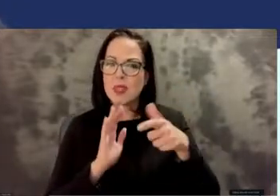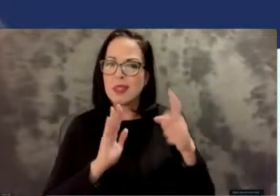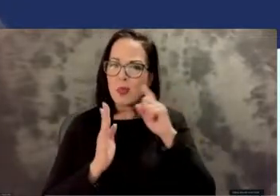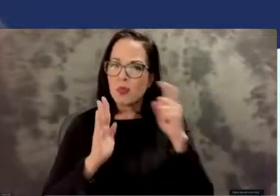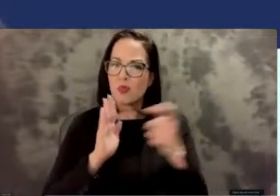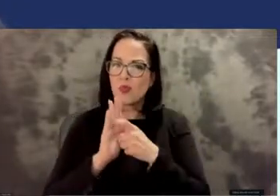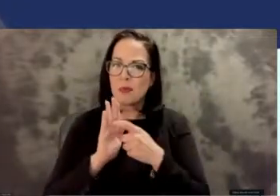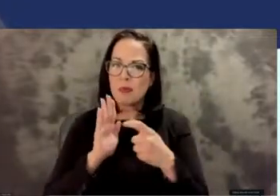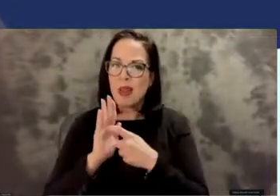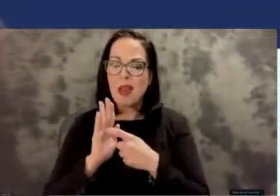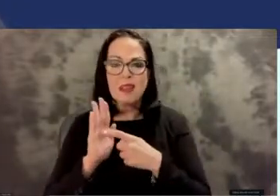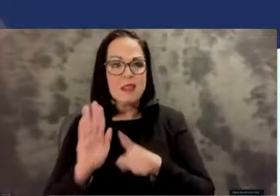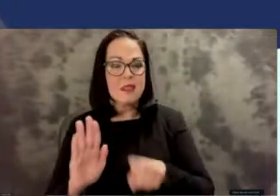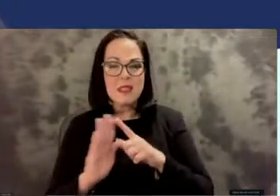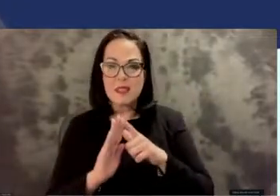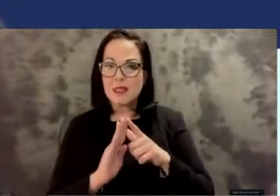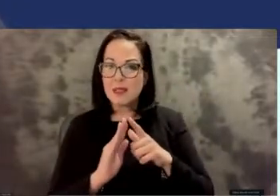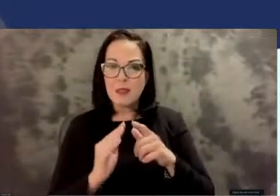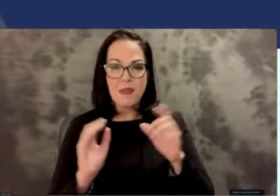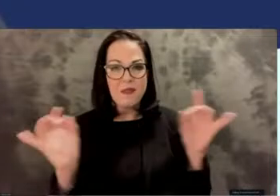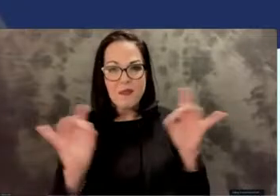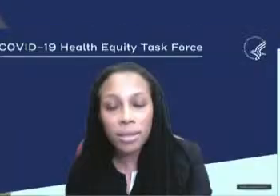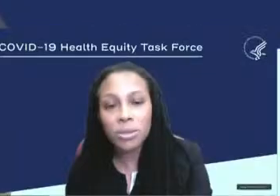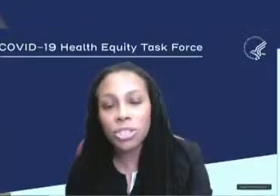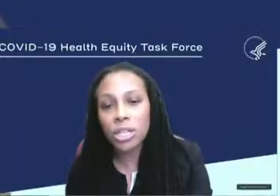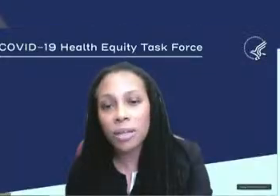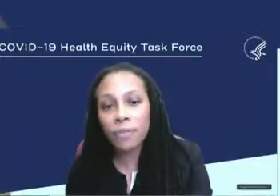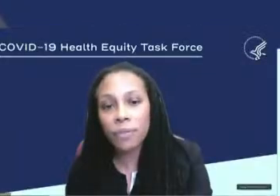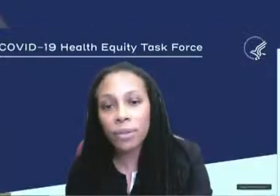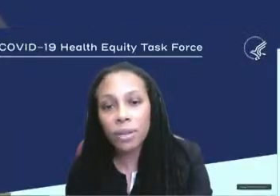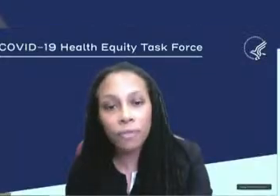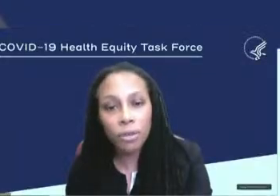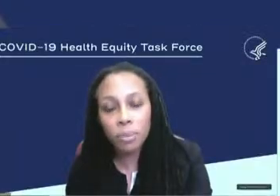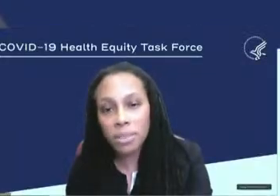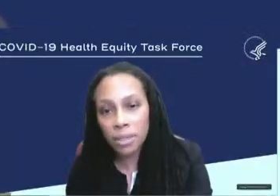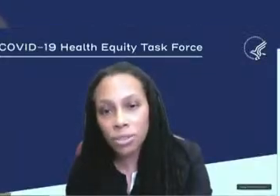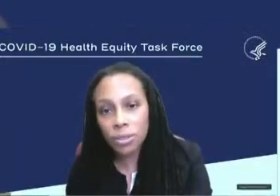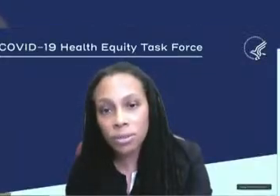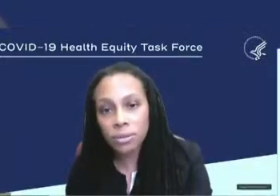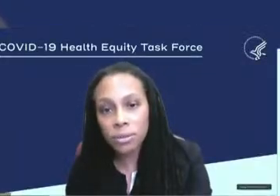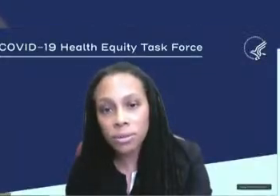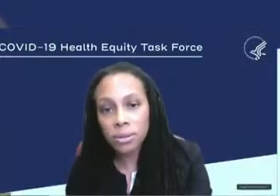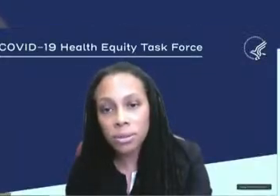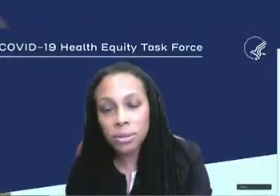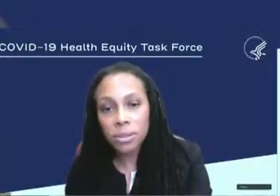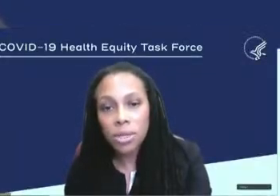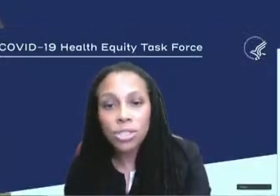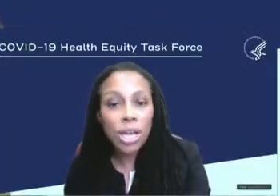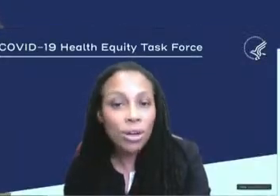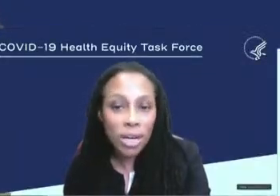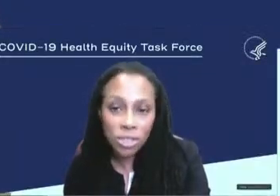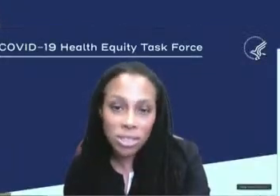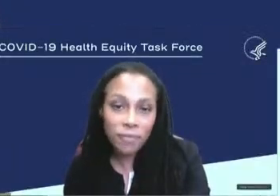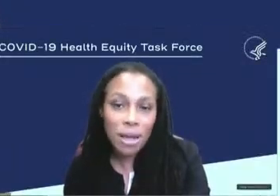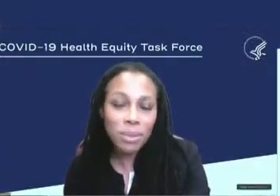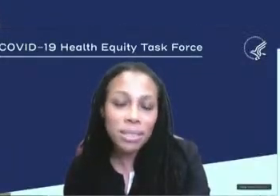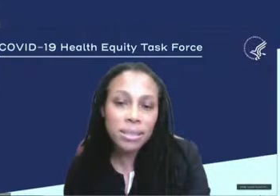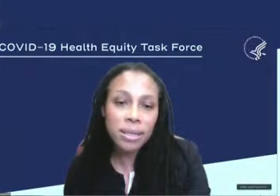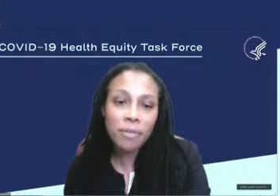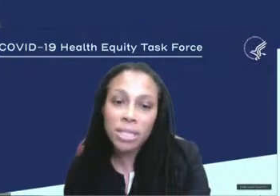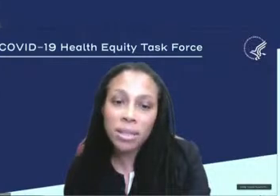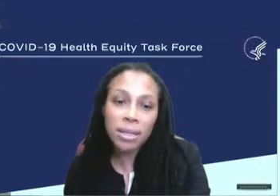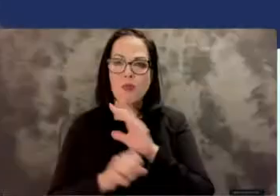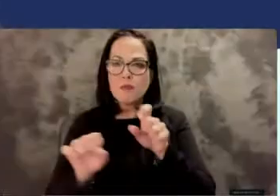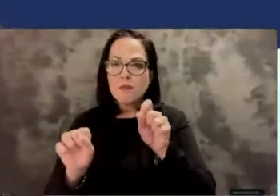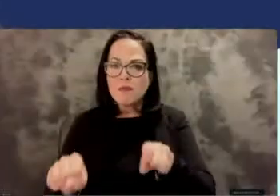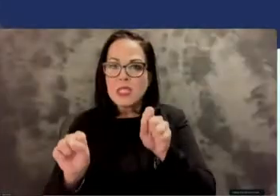denied Black and other minoritized people the right to achieve their full potential. Generations of families